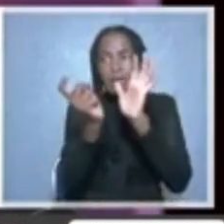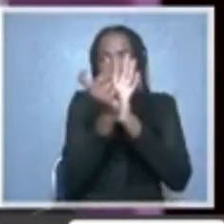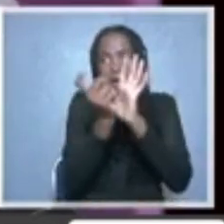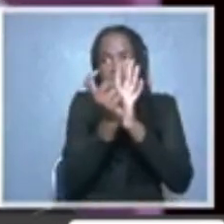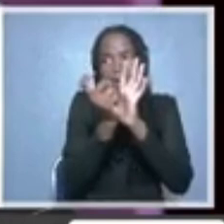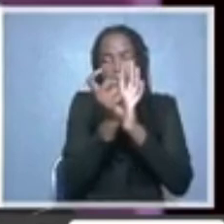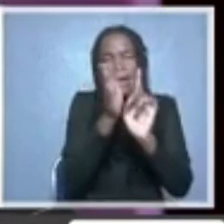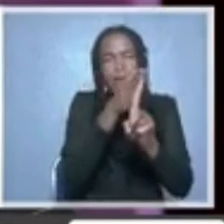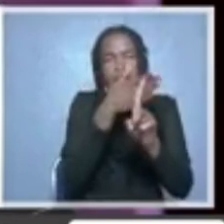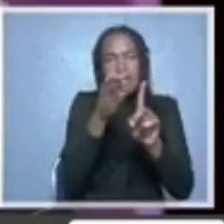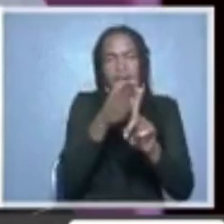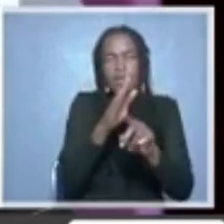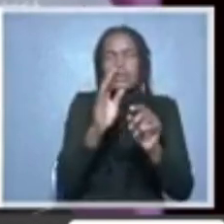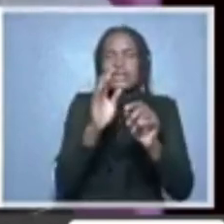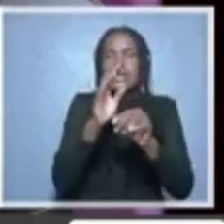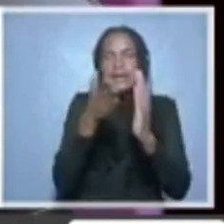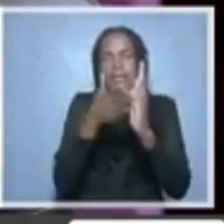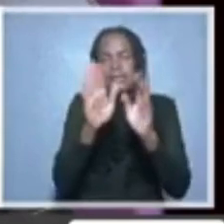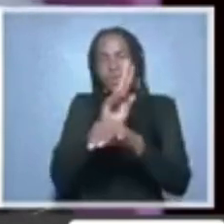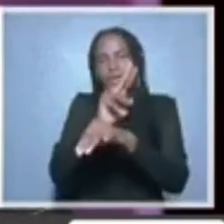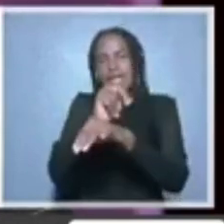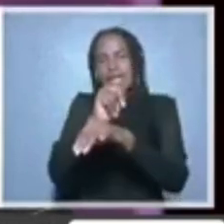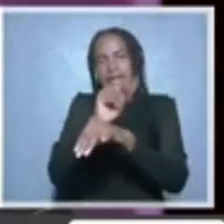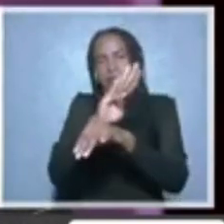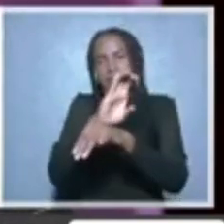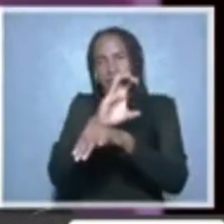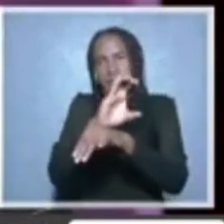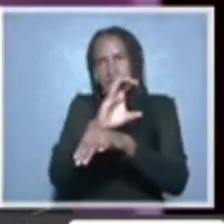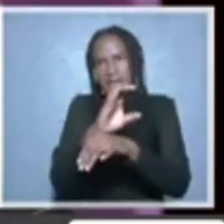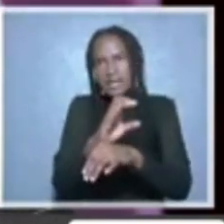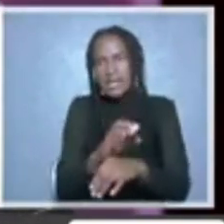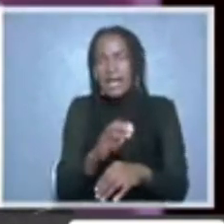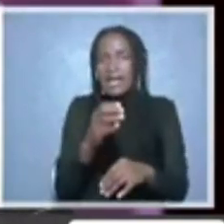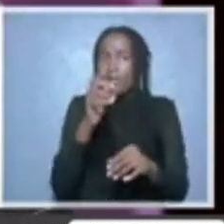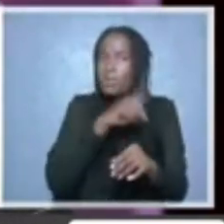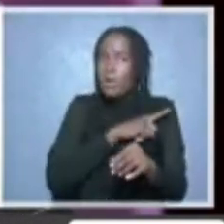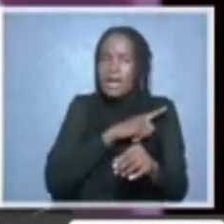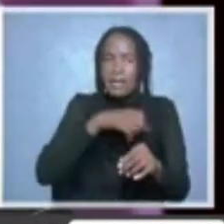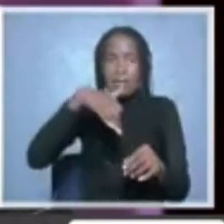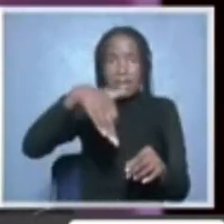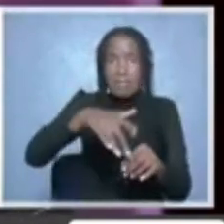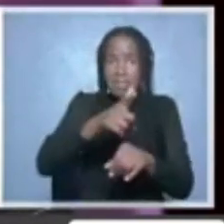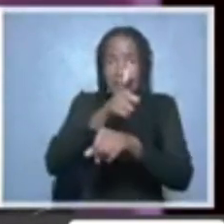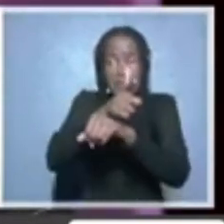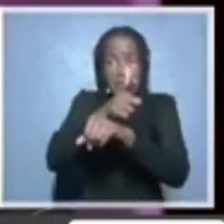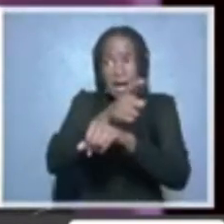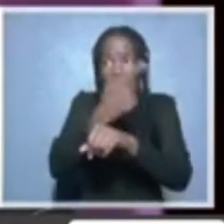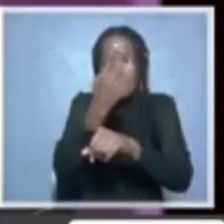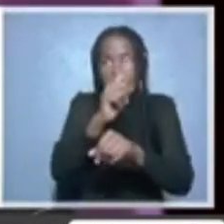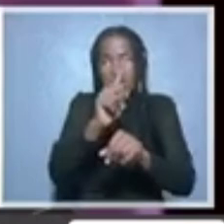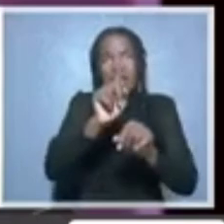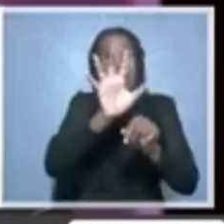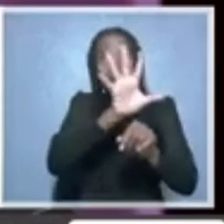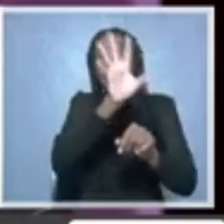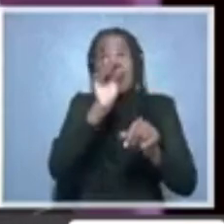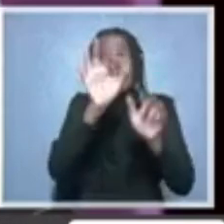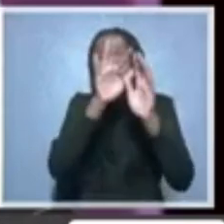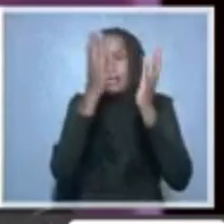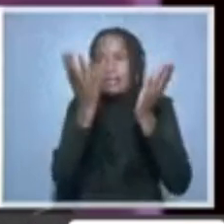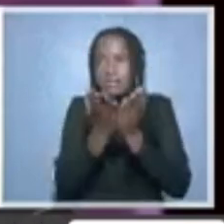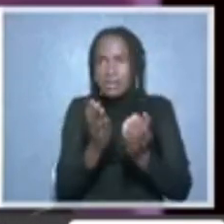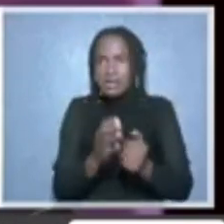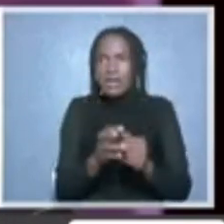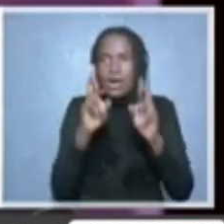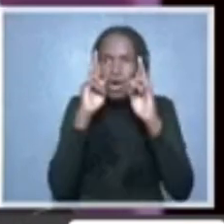Because as was said, the president was a father, not just to Namibia, but to many on the continent. So